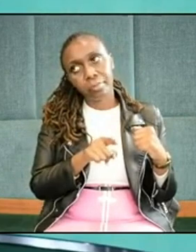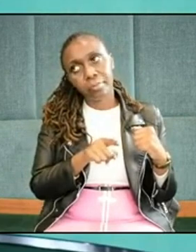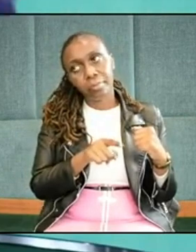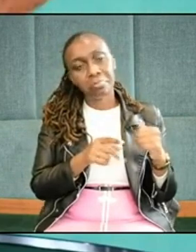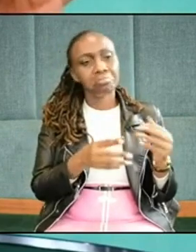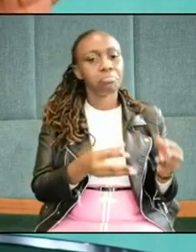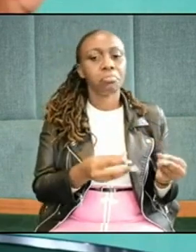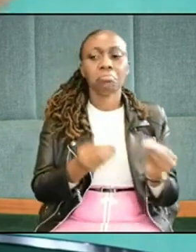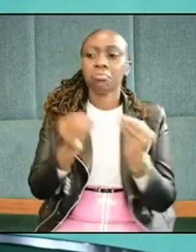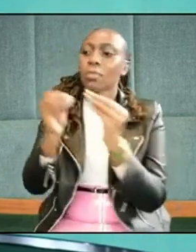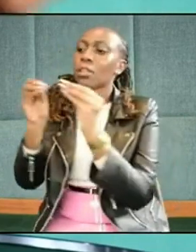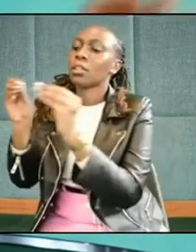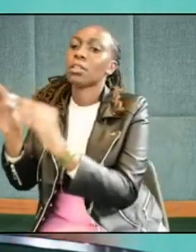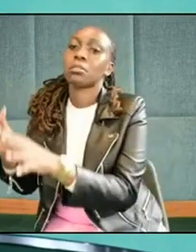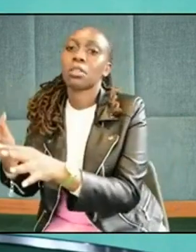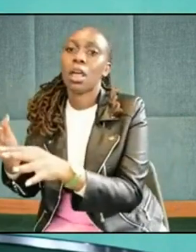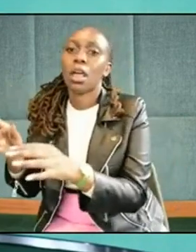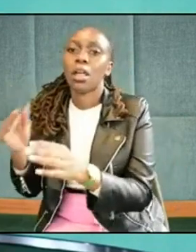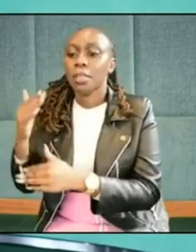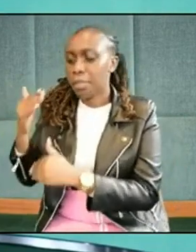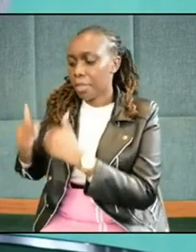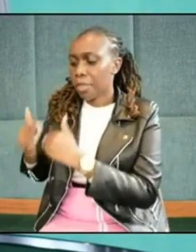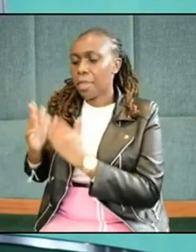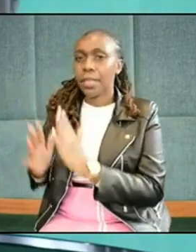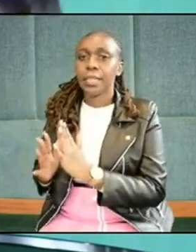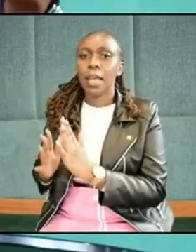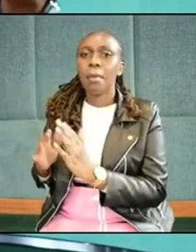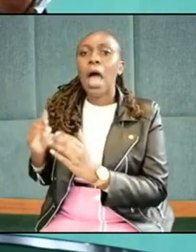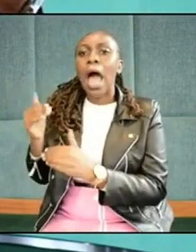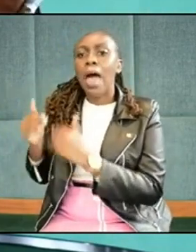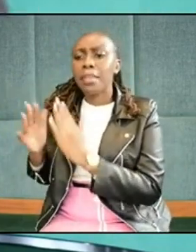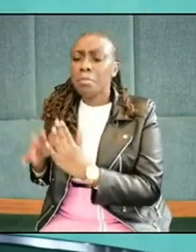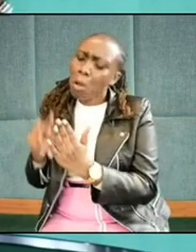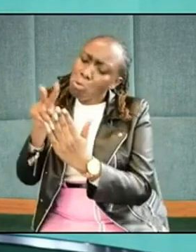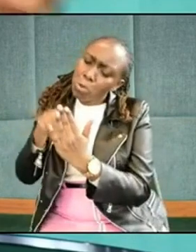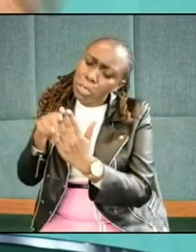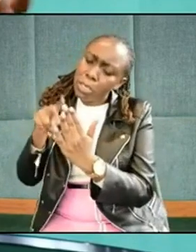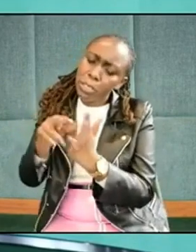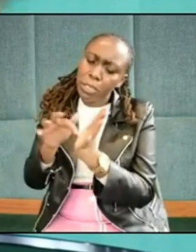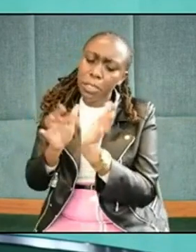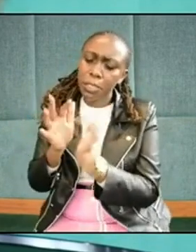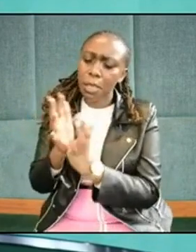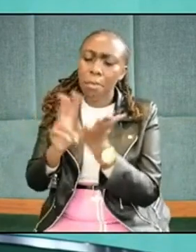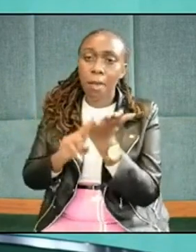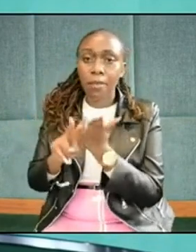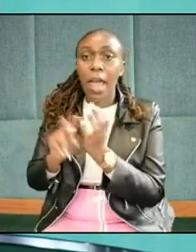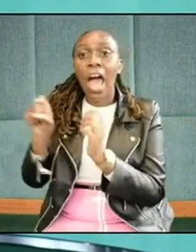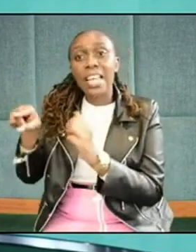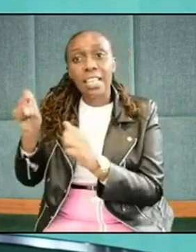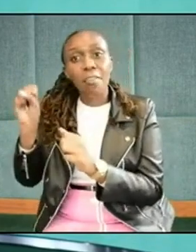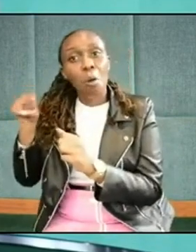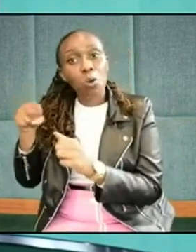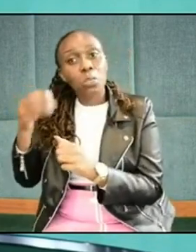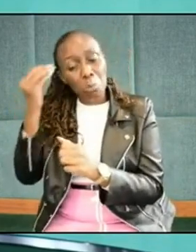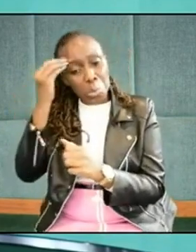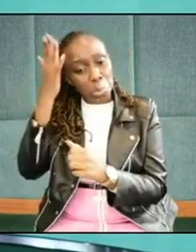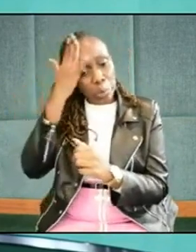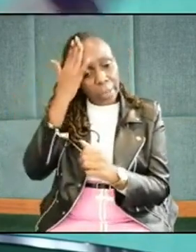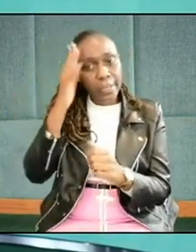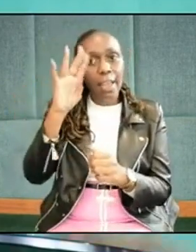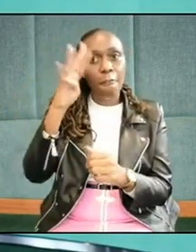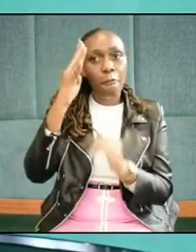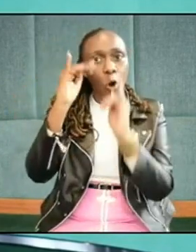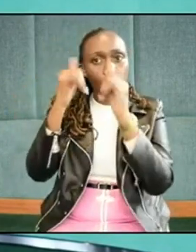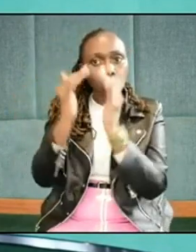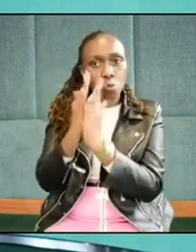the neighbor. And the neighbor read the Bible to her. She could recite the 4 books of the New Testament from memory. And she wrote